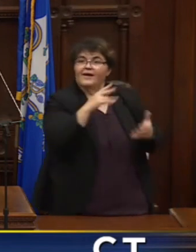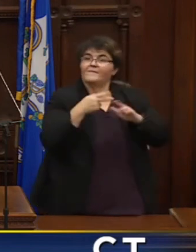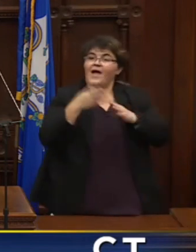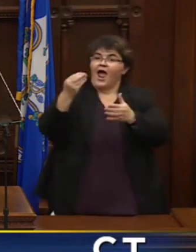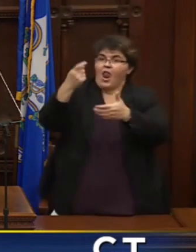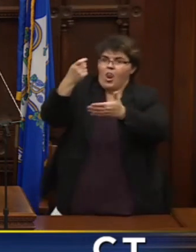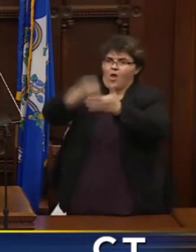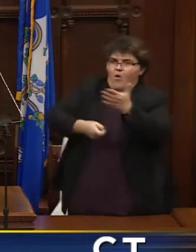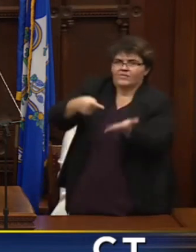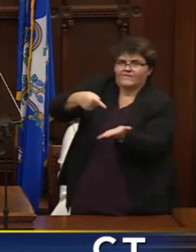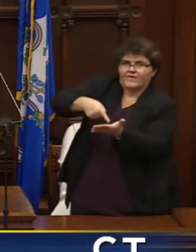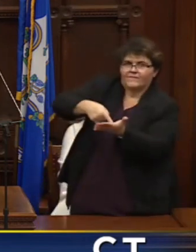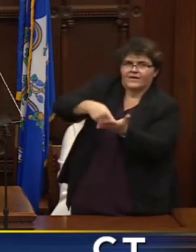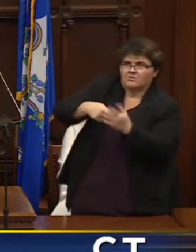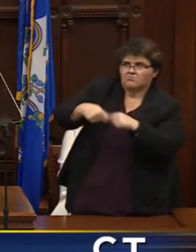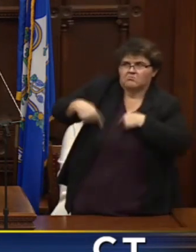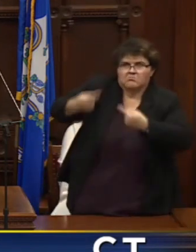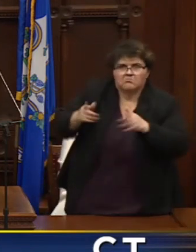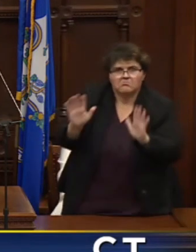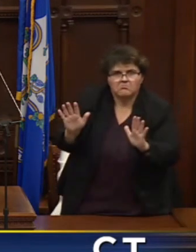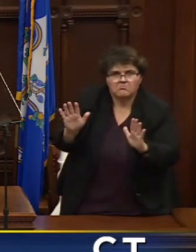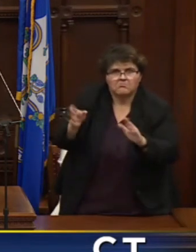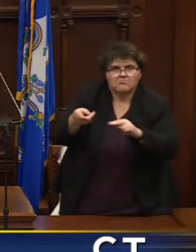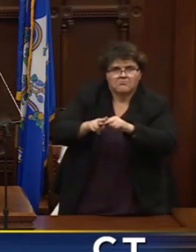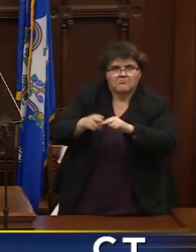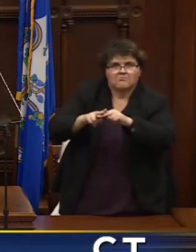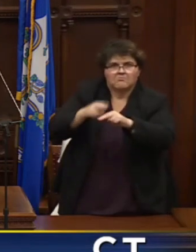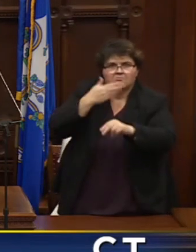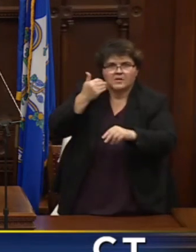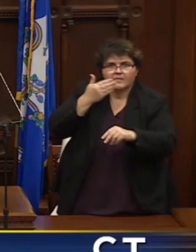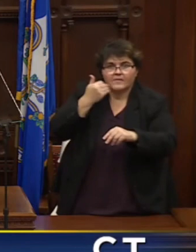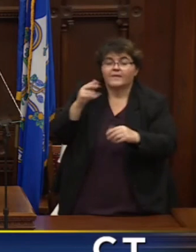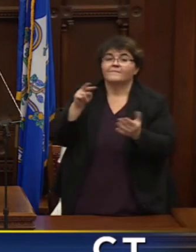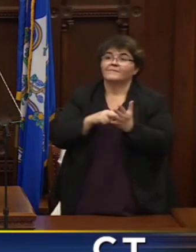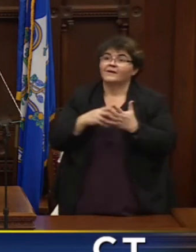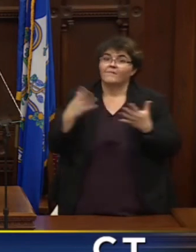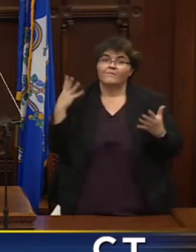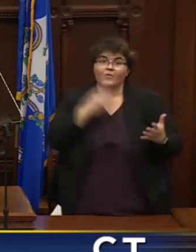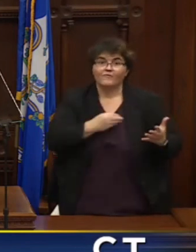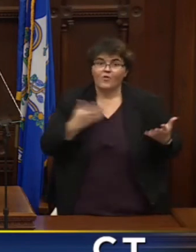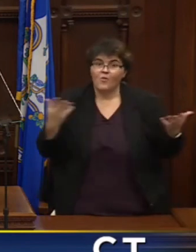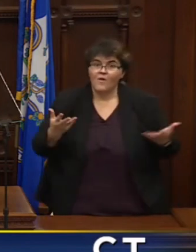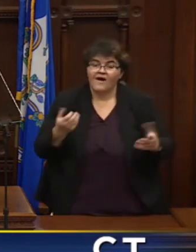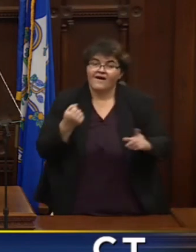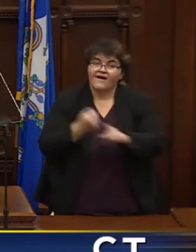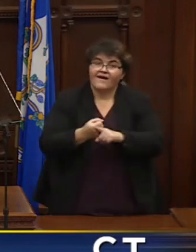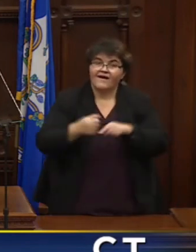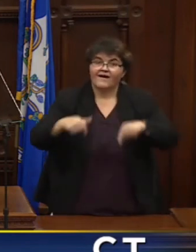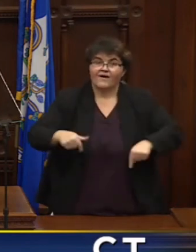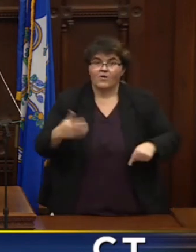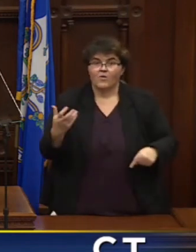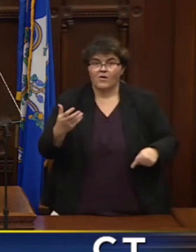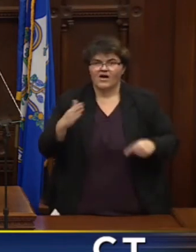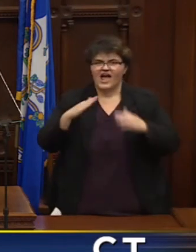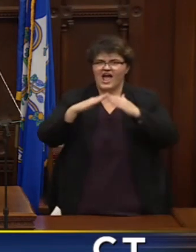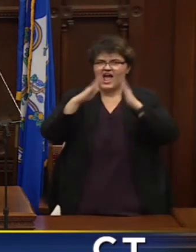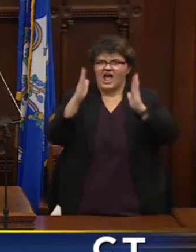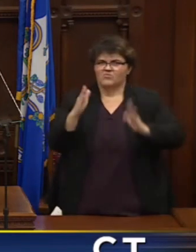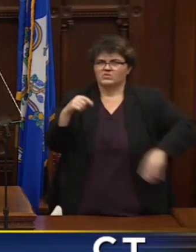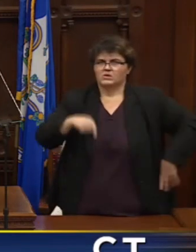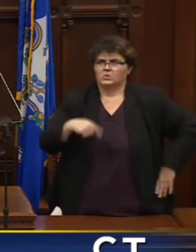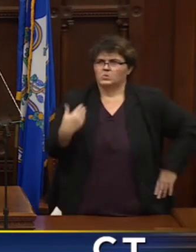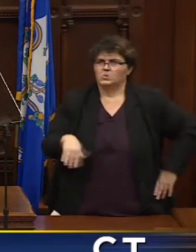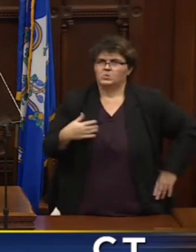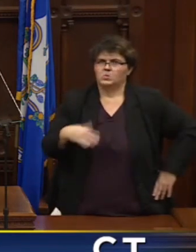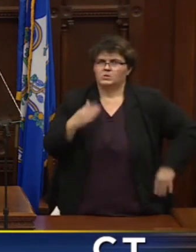slam in our beautiful state to affordability and economic growth is housing, or the lack thereof. Every